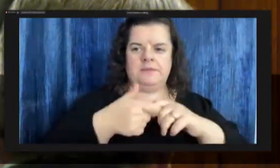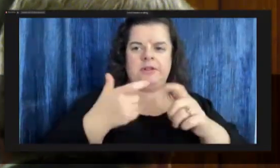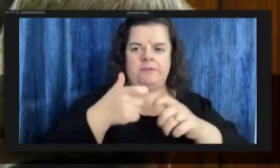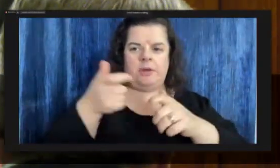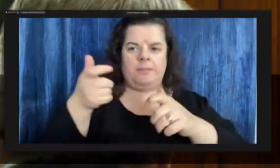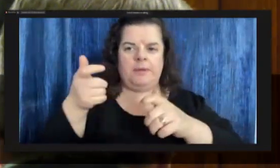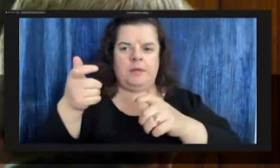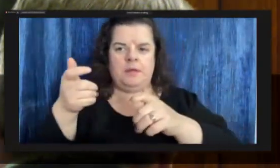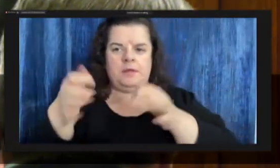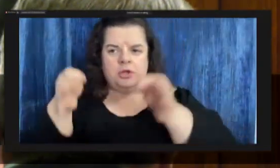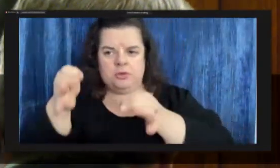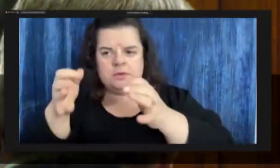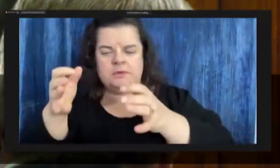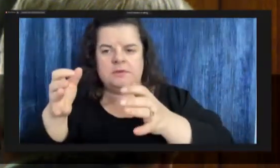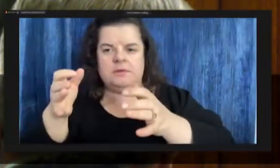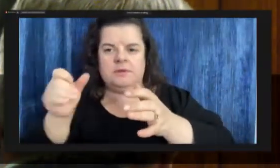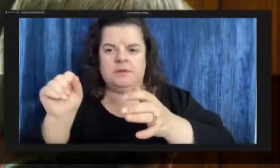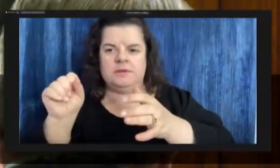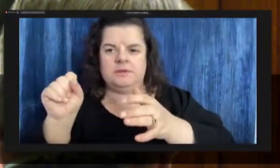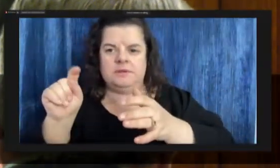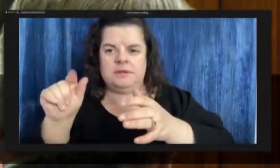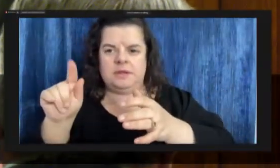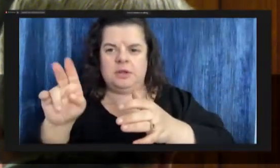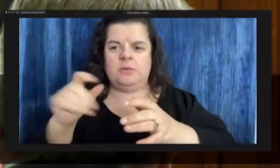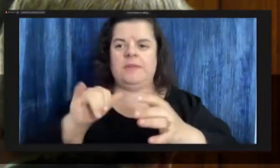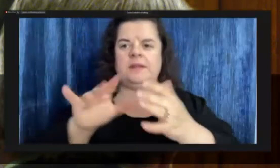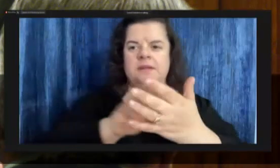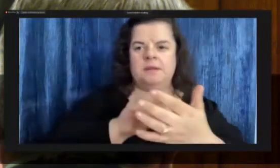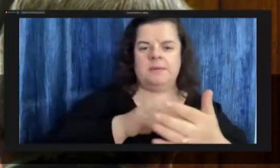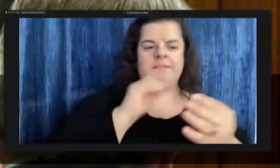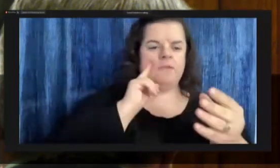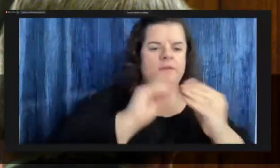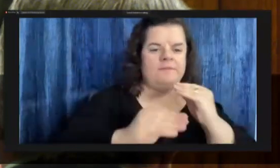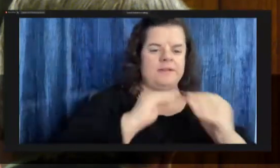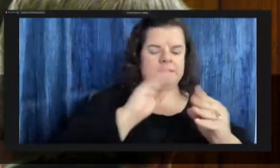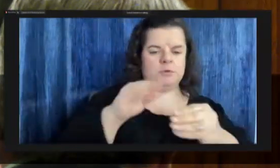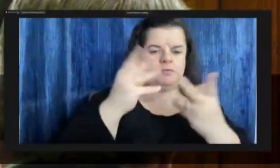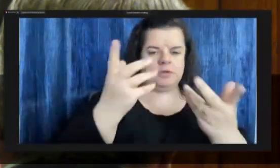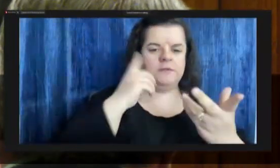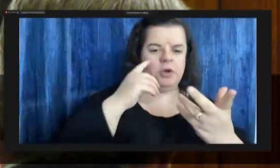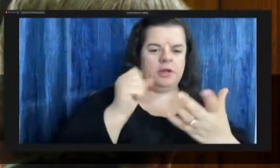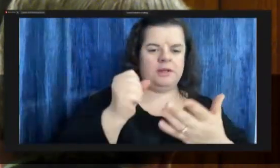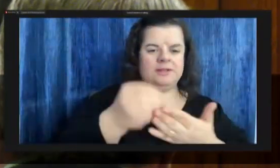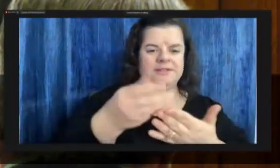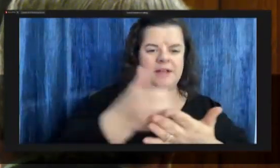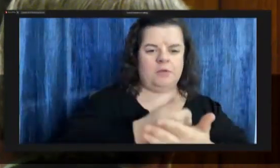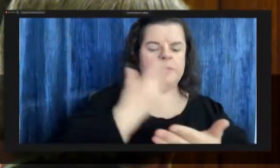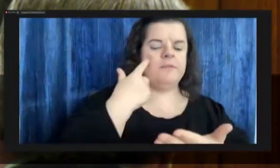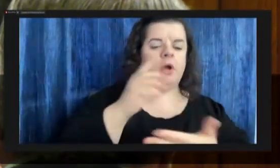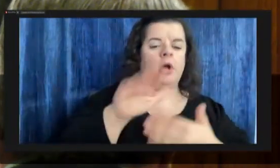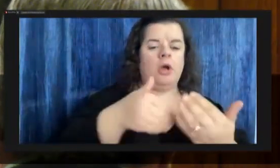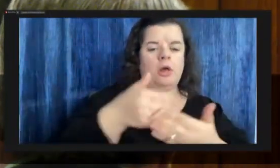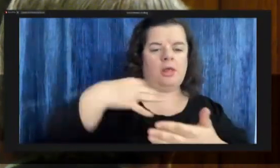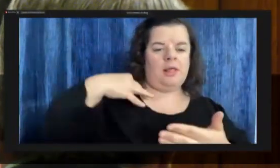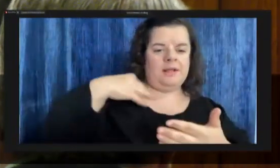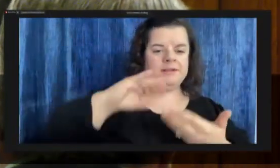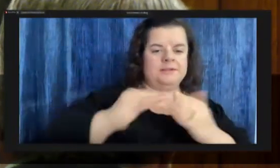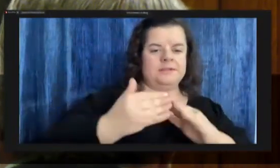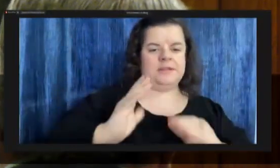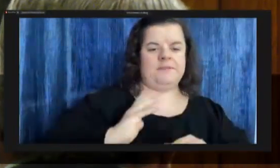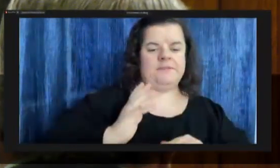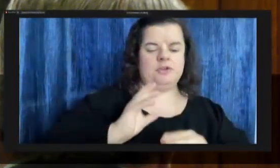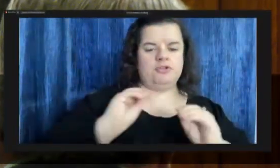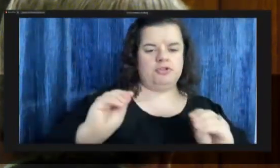statute, and it's the exact same language. And it says, to fix by resolution the salary of all elected city officials, but no elected